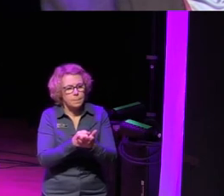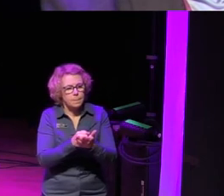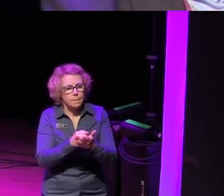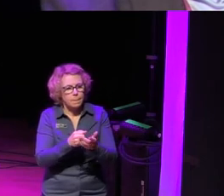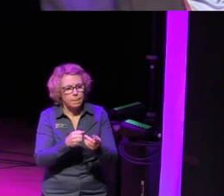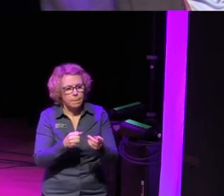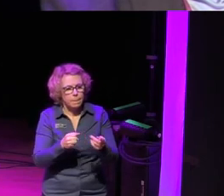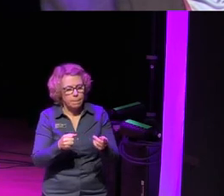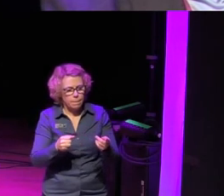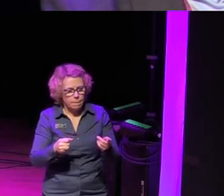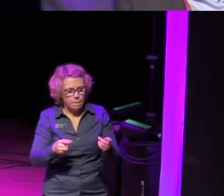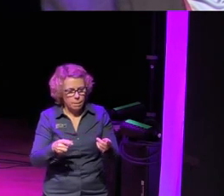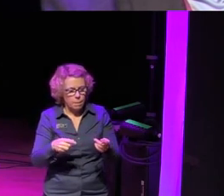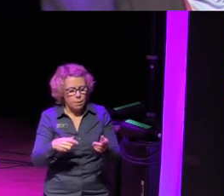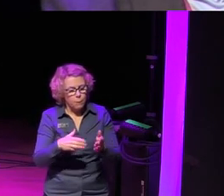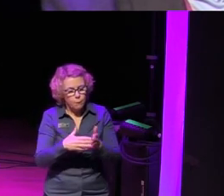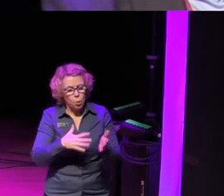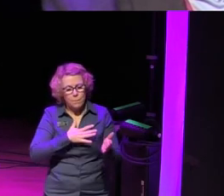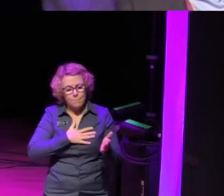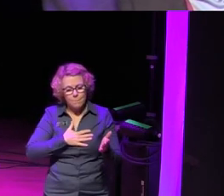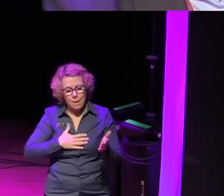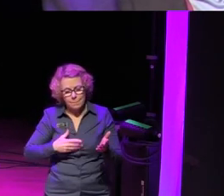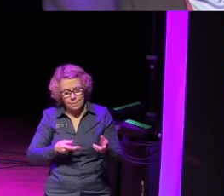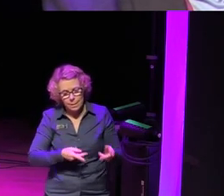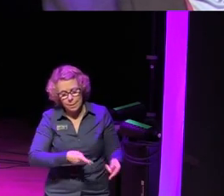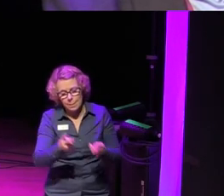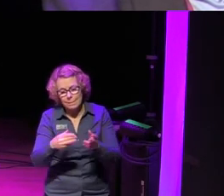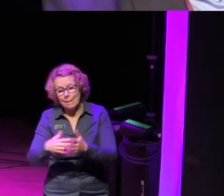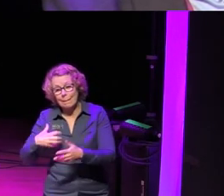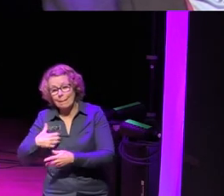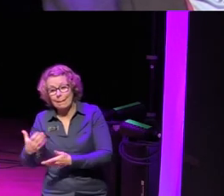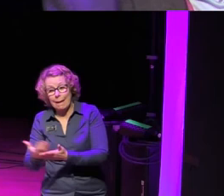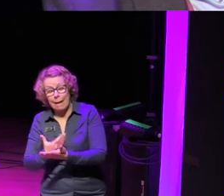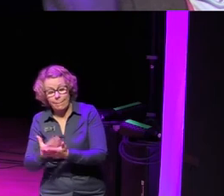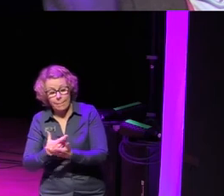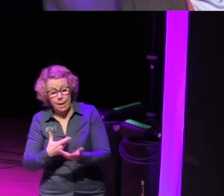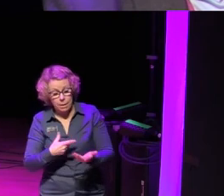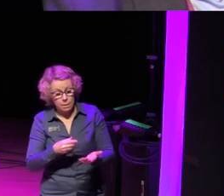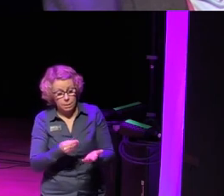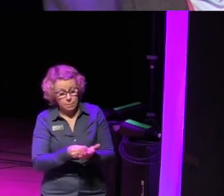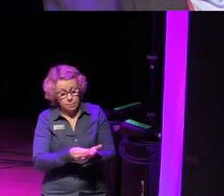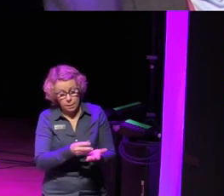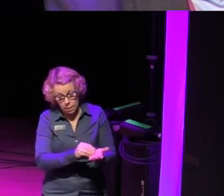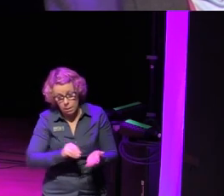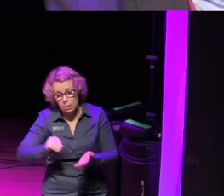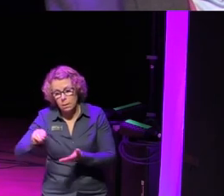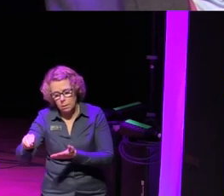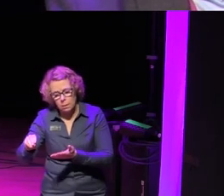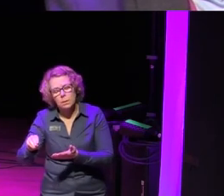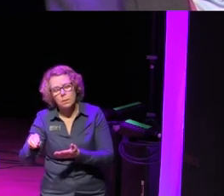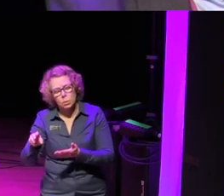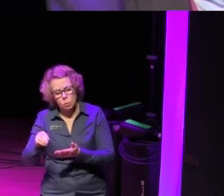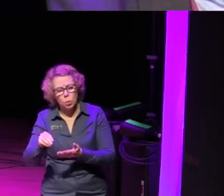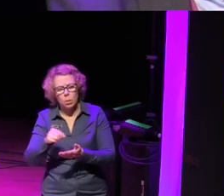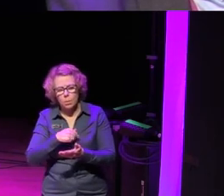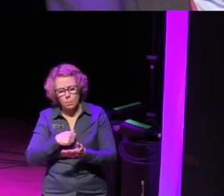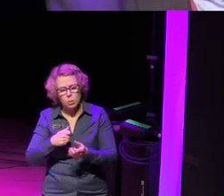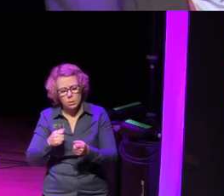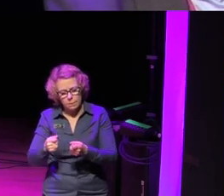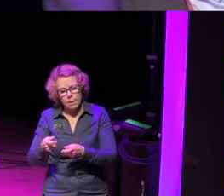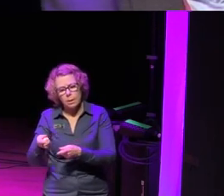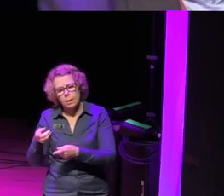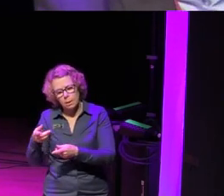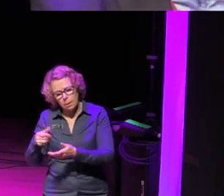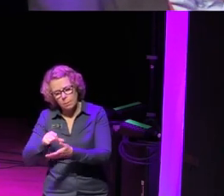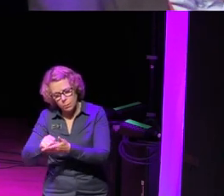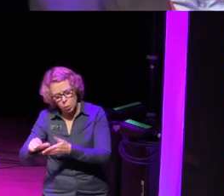siphoned out of poor democracies into rich countries, let's repatriate those profits back to the